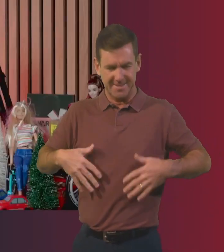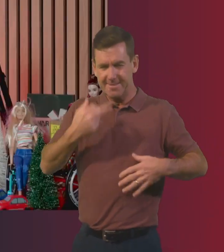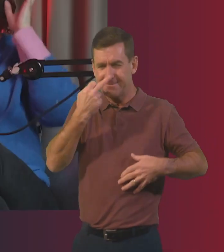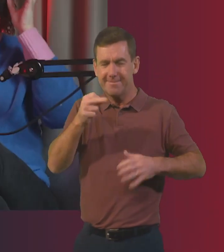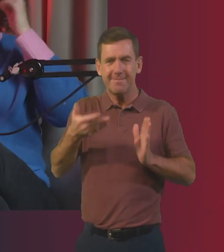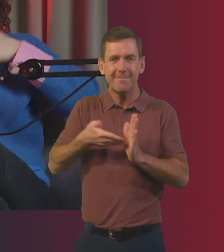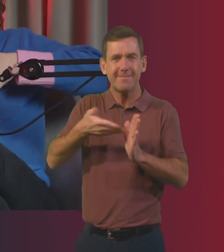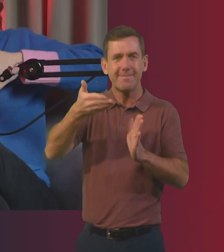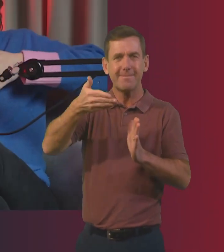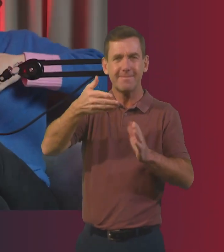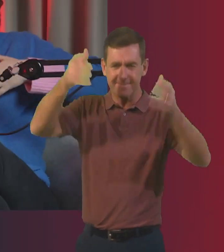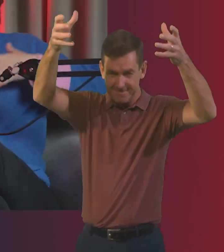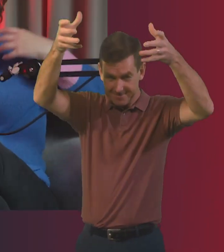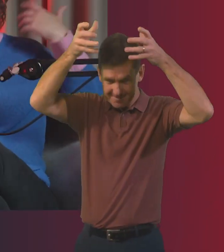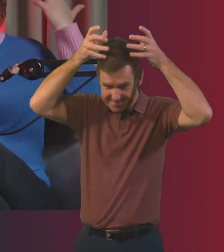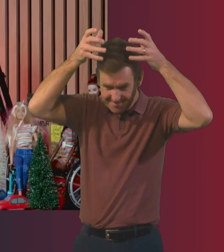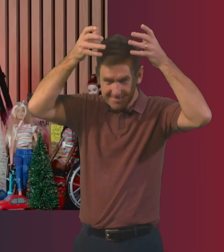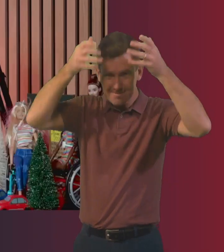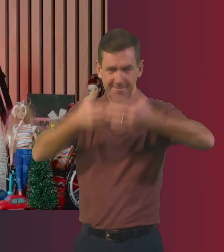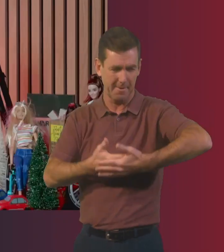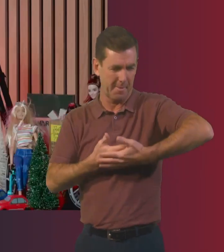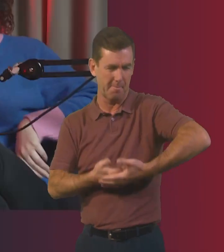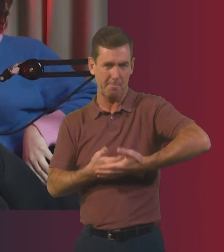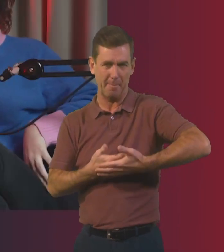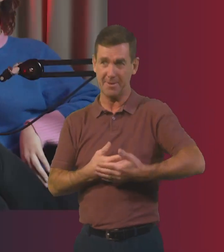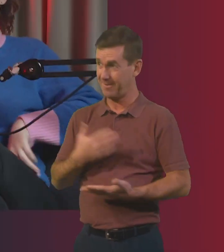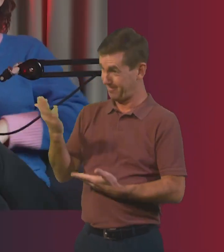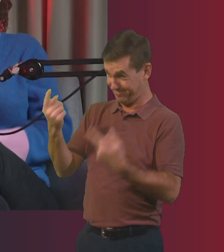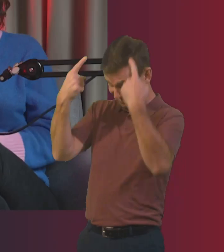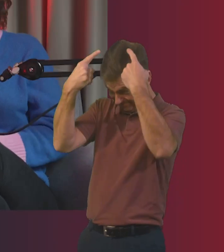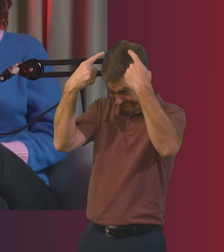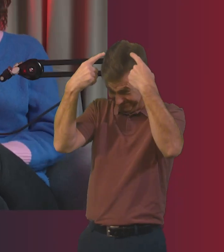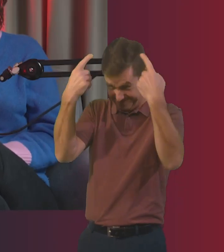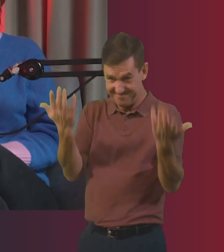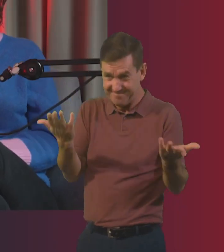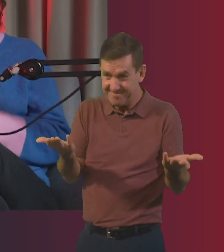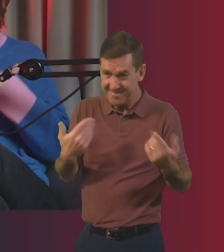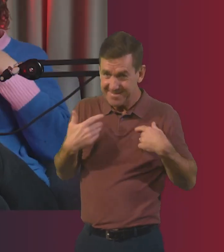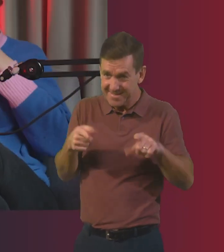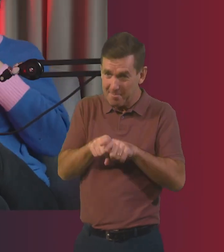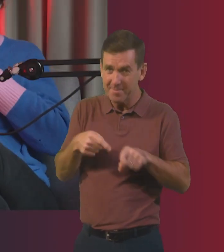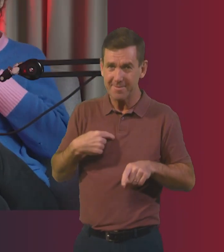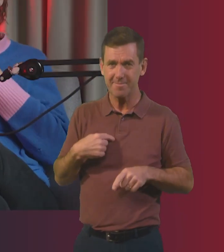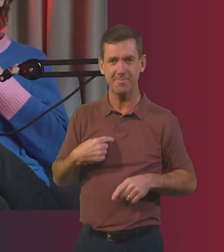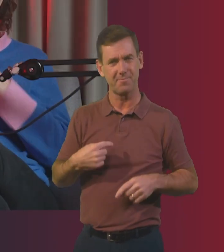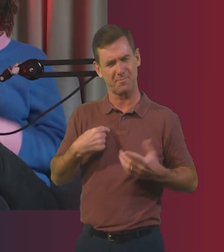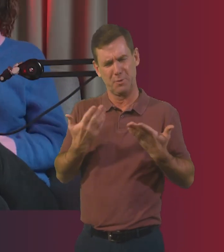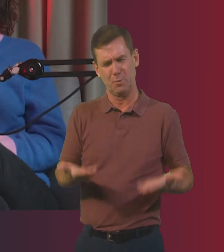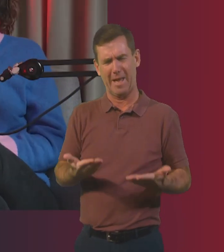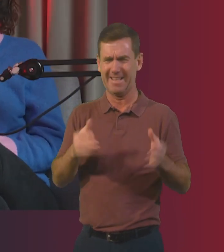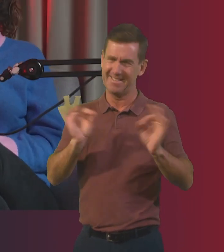who Like wasn't? a princess crown, a baby doll, and like Hello. yeah, there you go. I just didn't do it today, sorry.